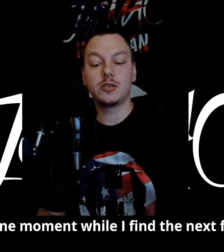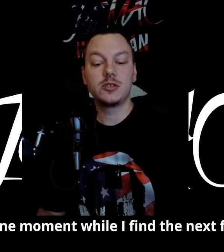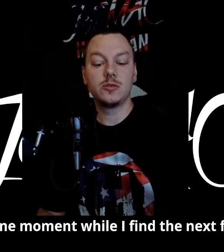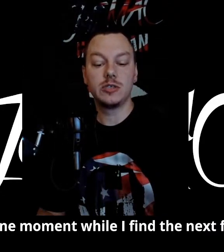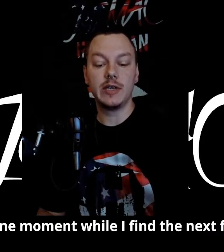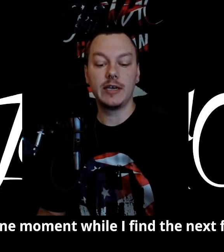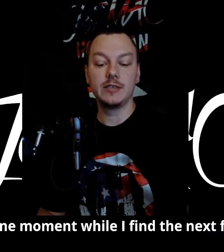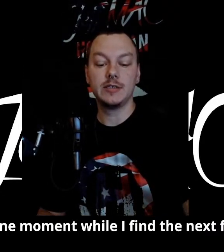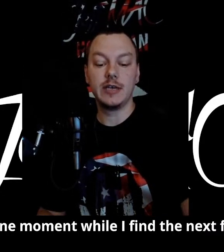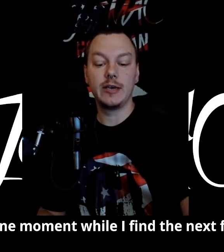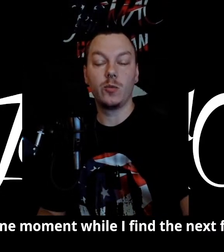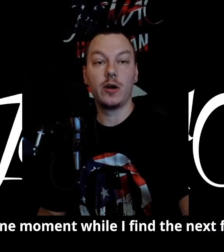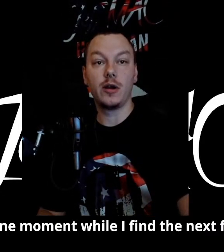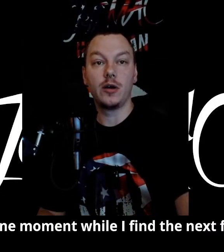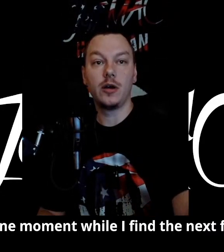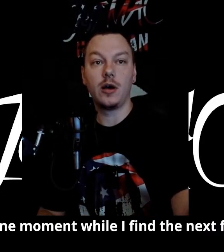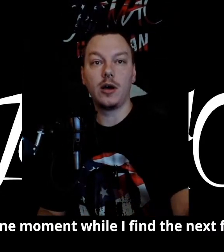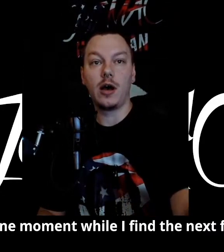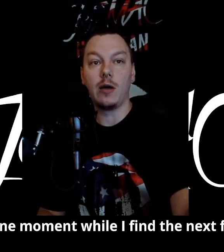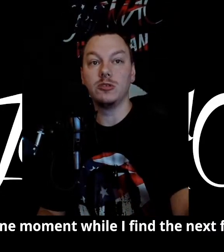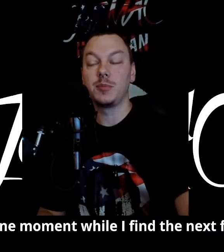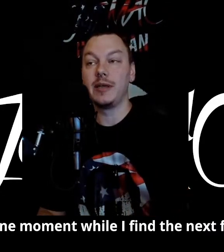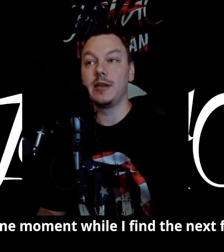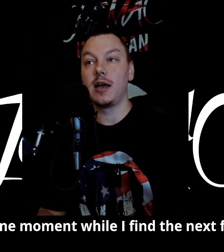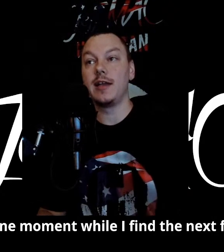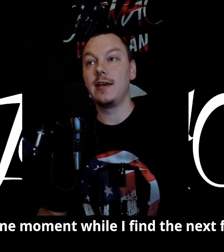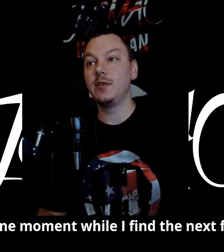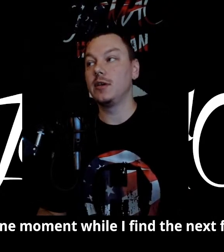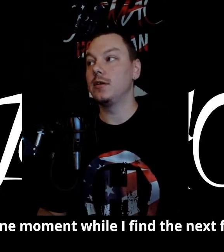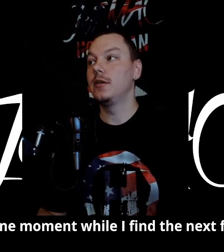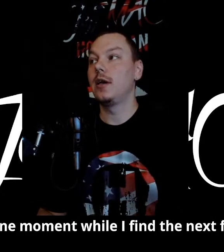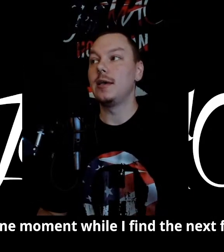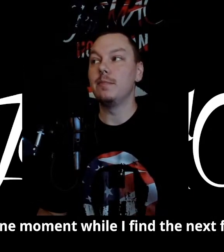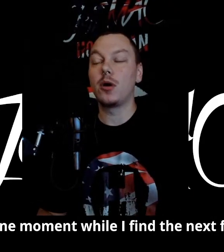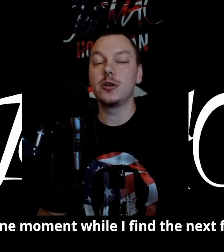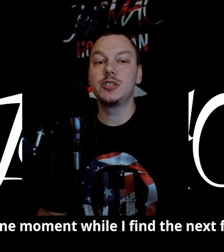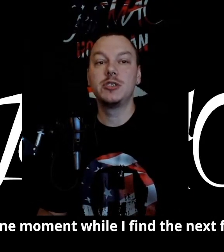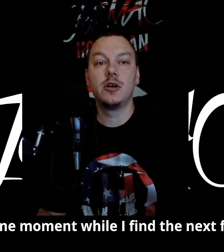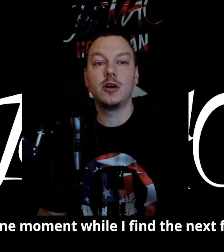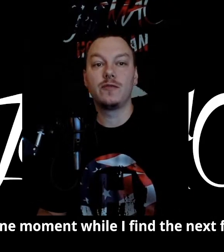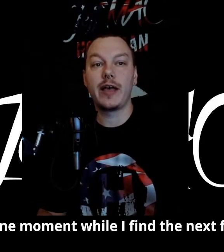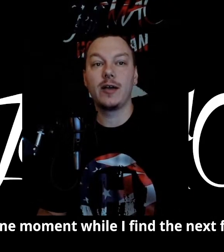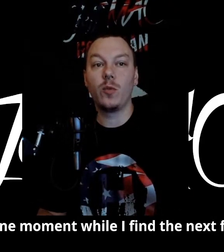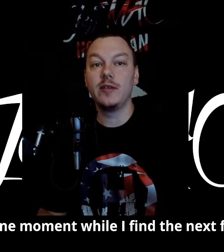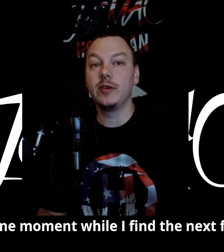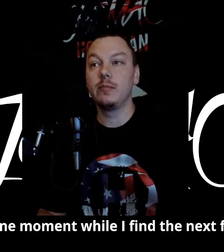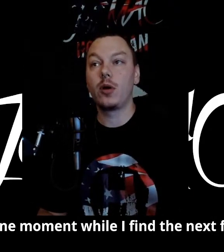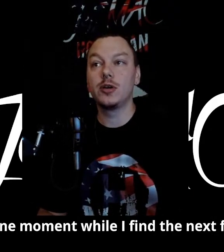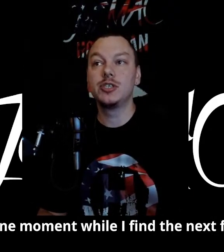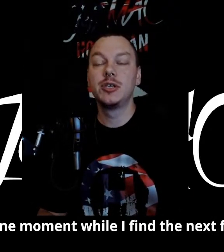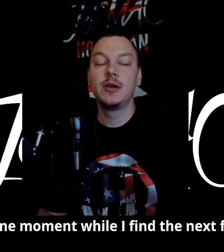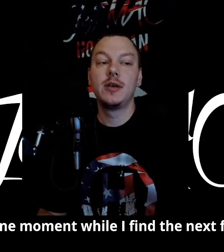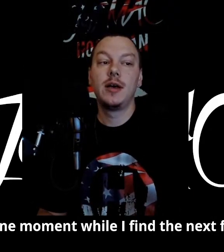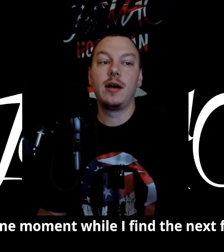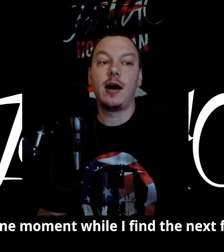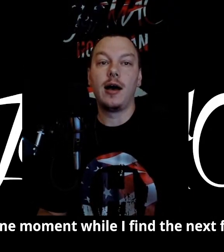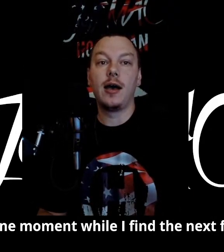Oh, also today is the day where I was planning on having a march, a flag waving